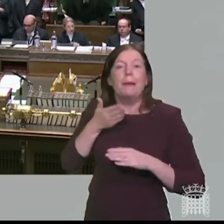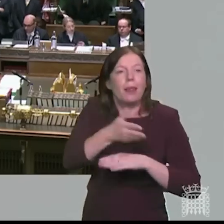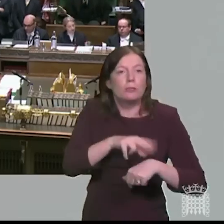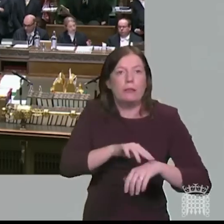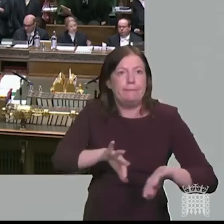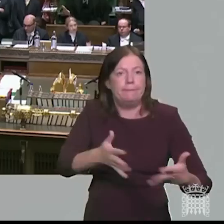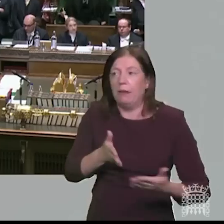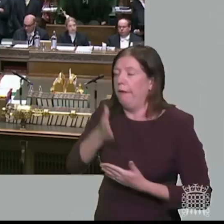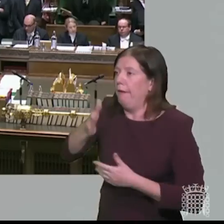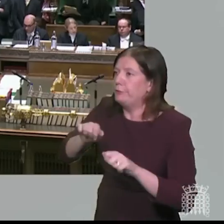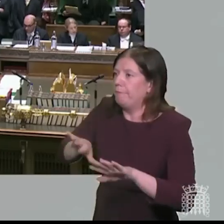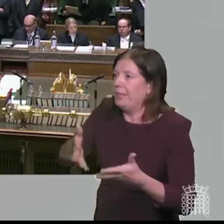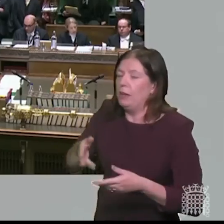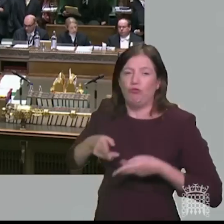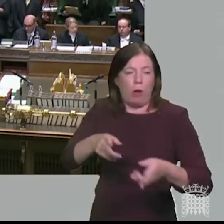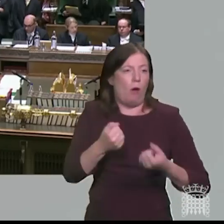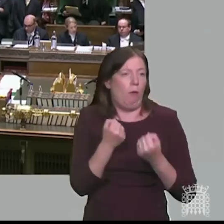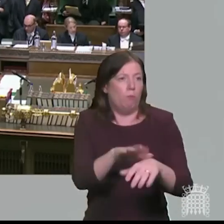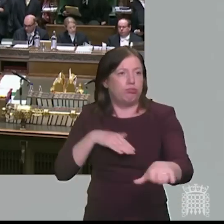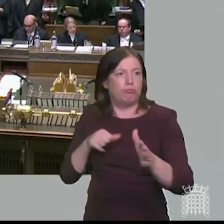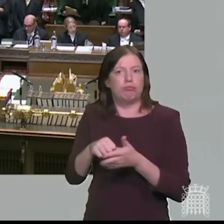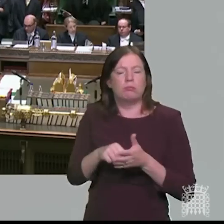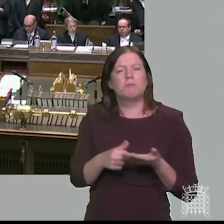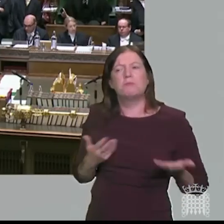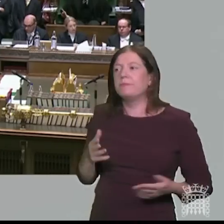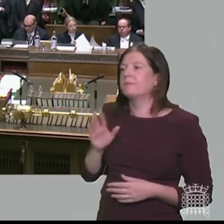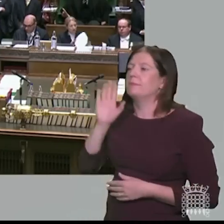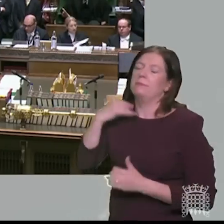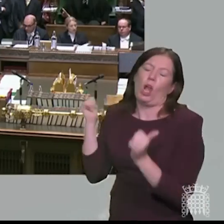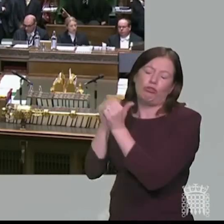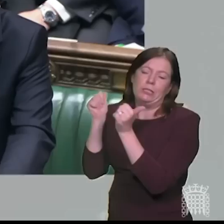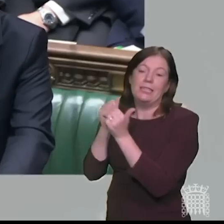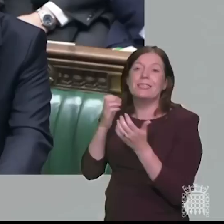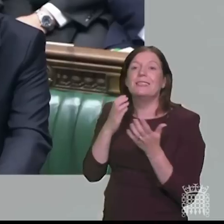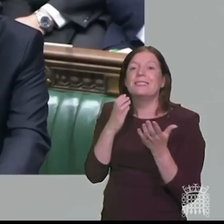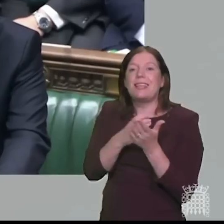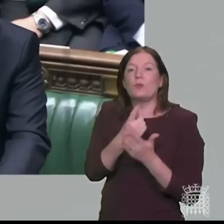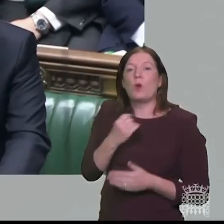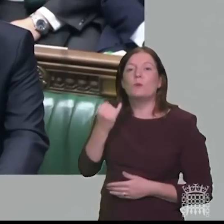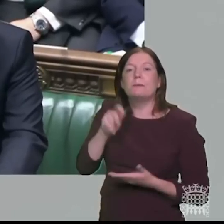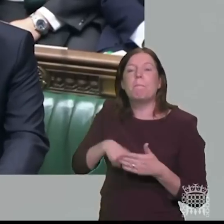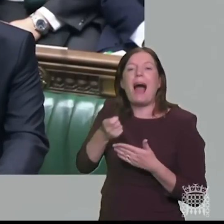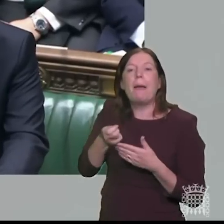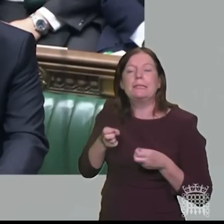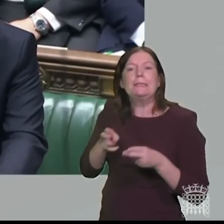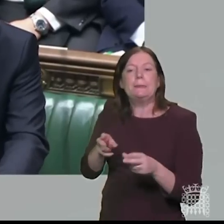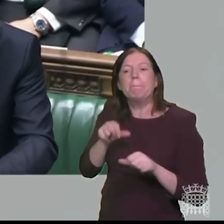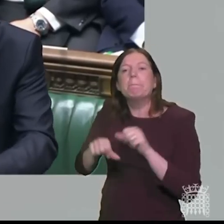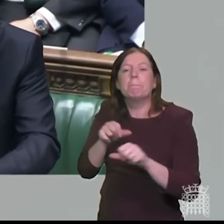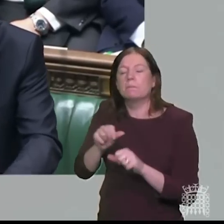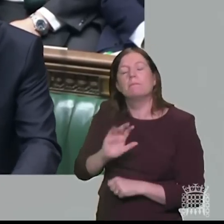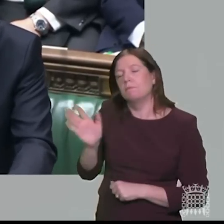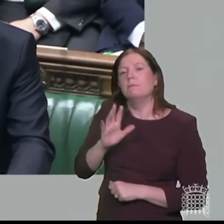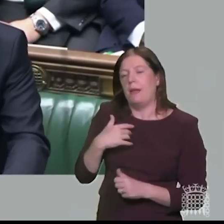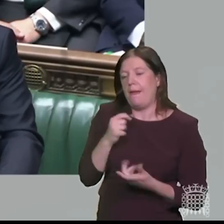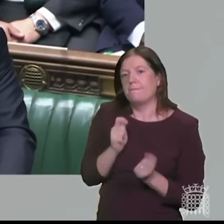My honourable friend raises an excellent point, and that's why the government is reforming the Section 106 payment system to ensure that new development